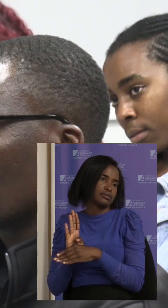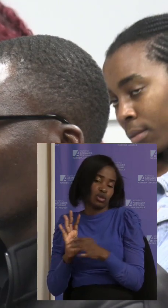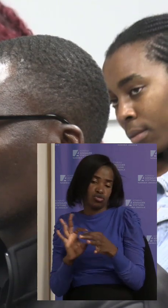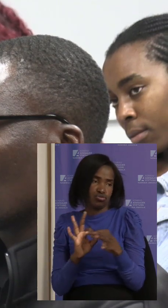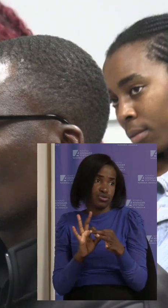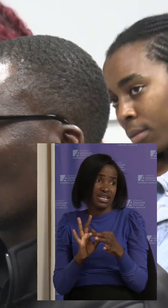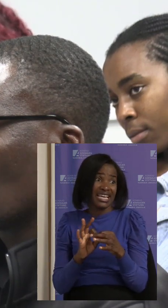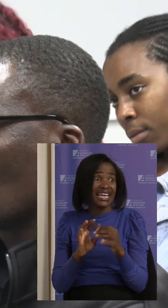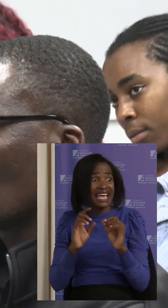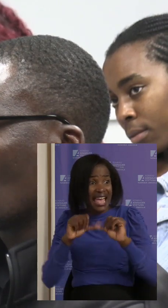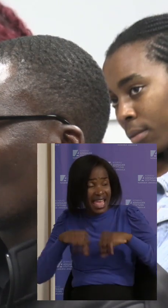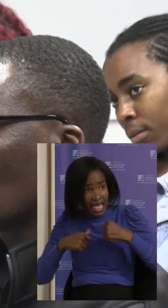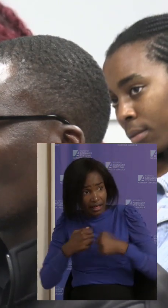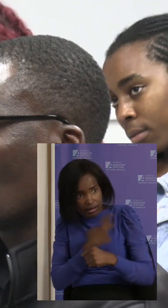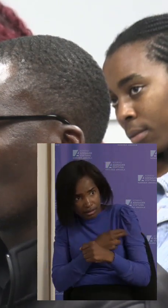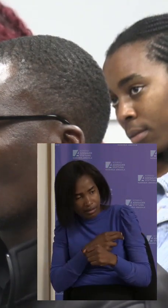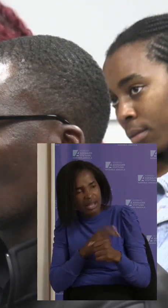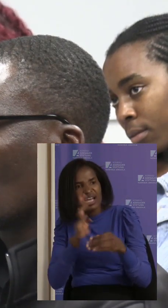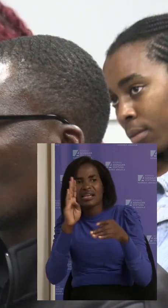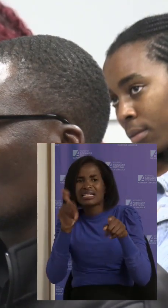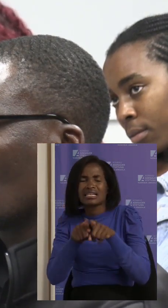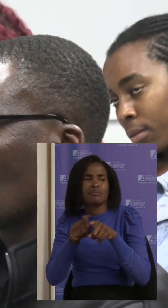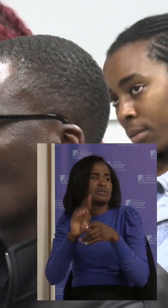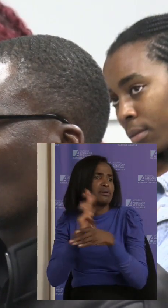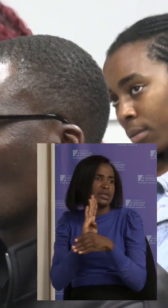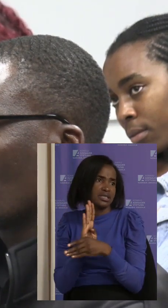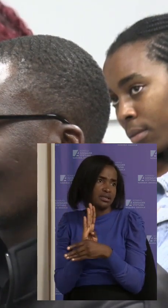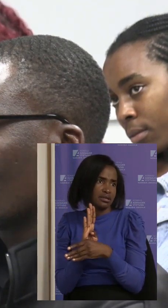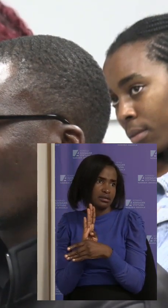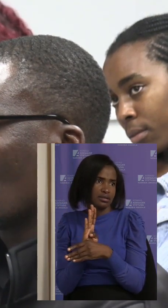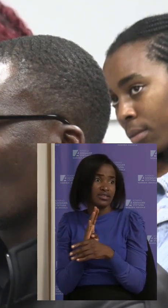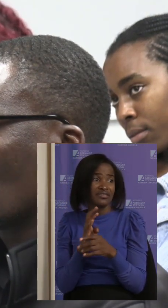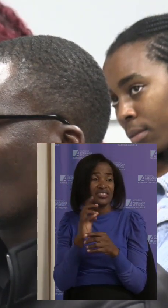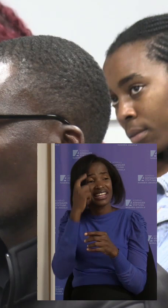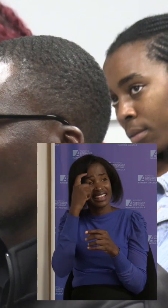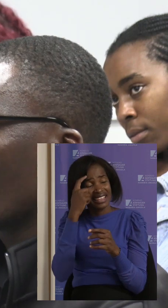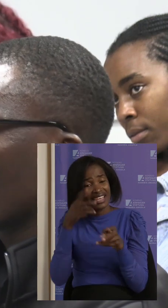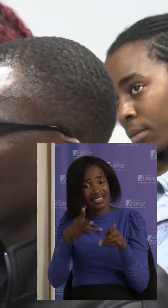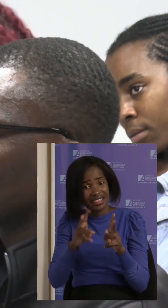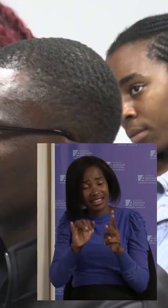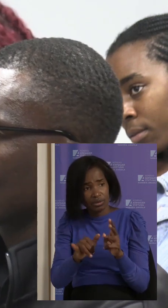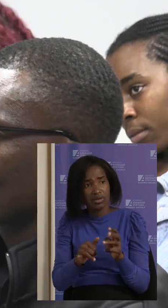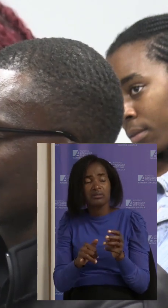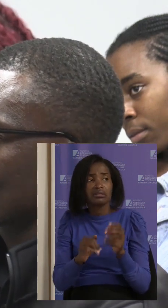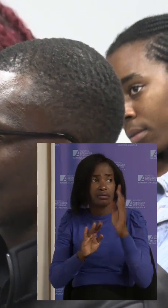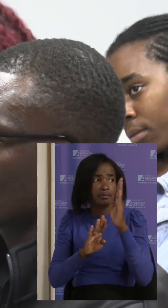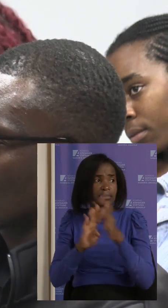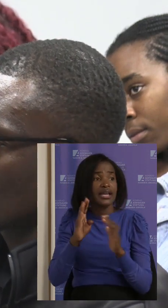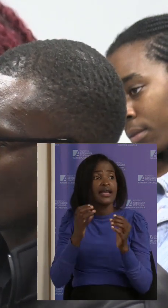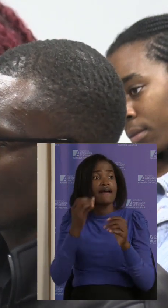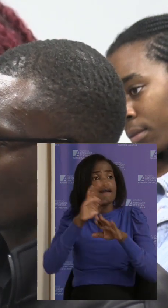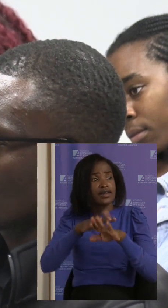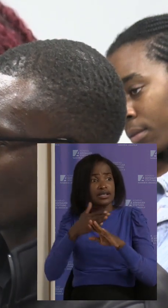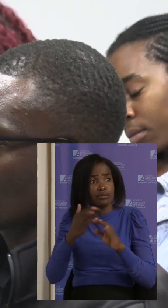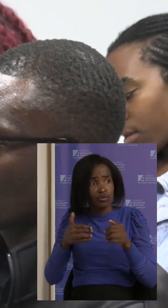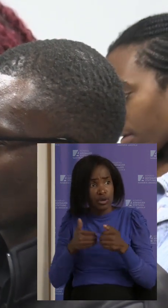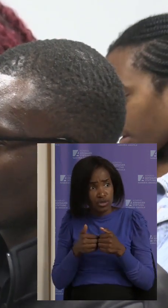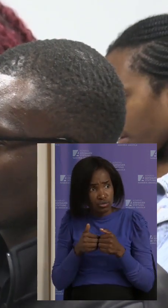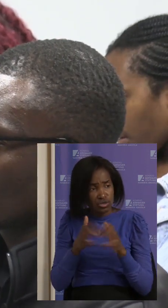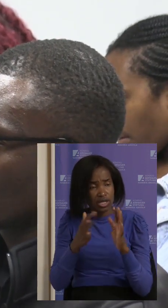think the last panelists have mentioned it, that when you want to embark on